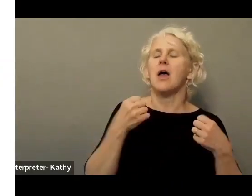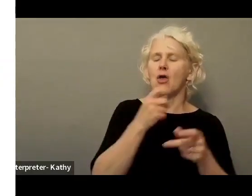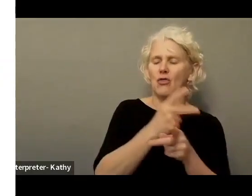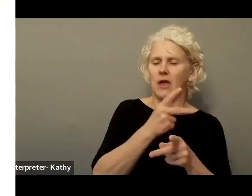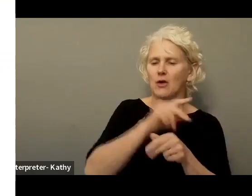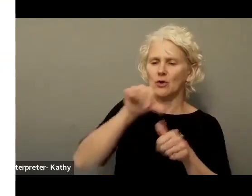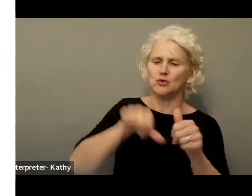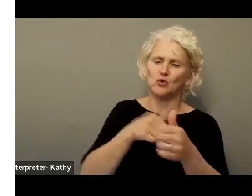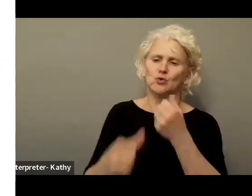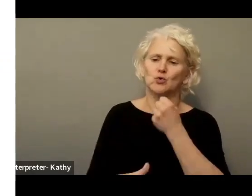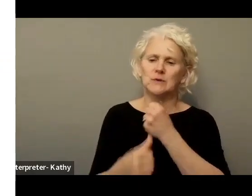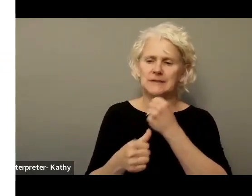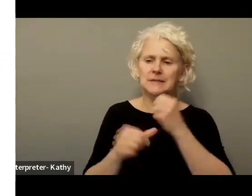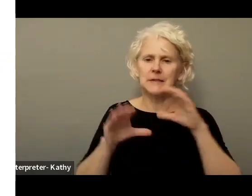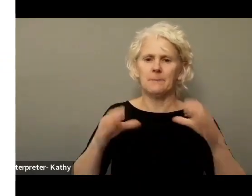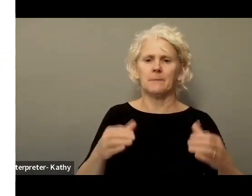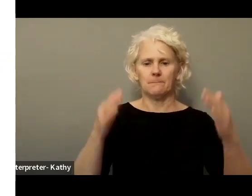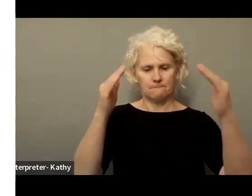slide.